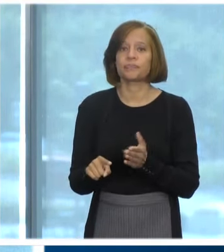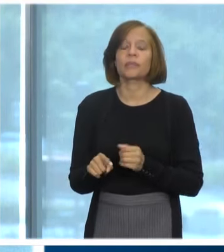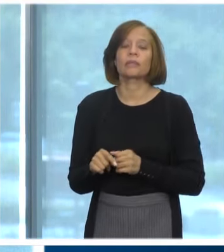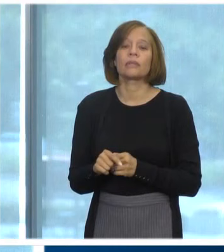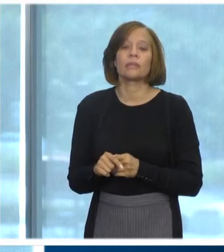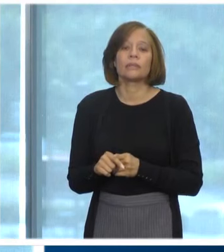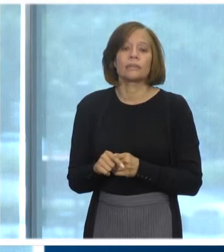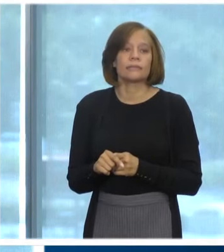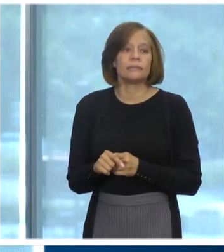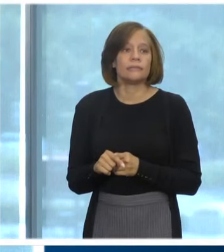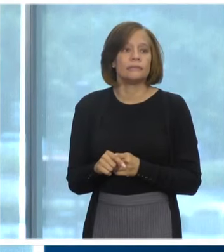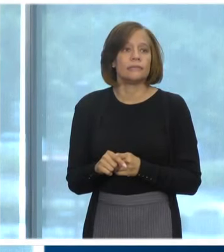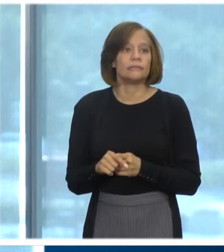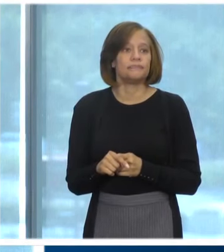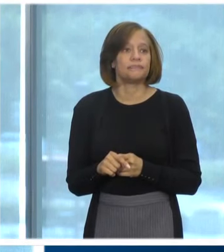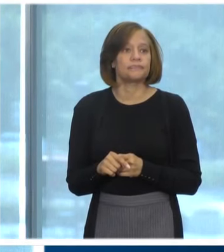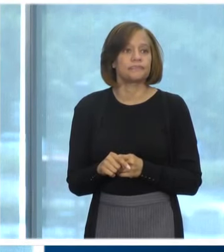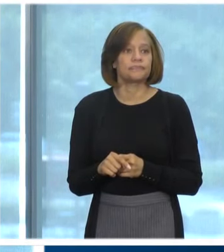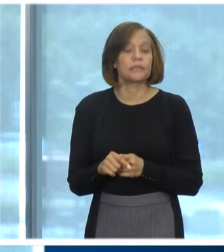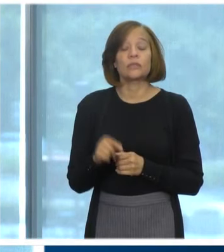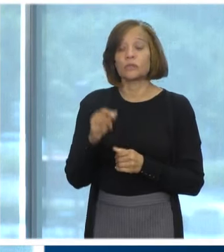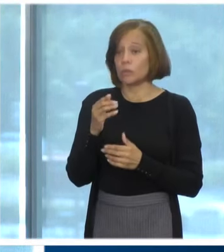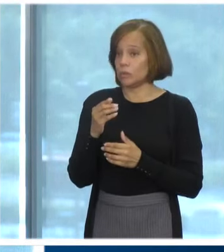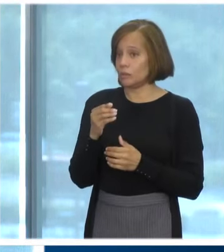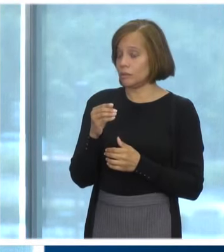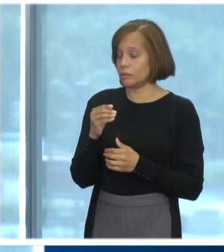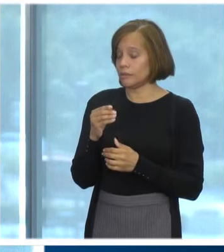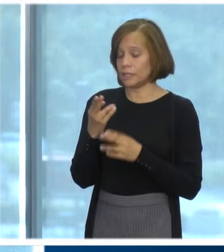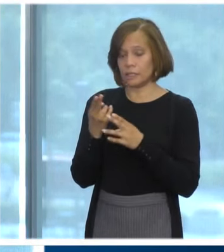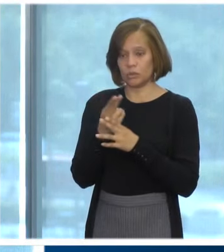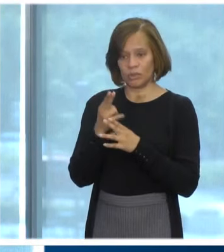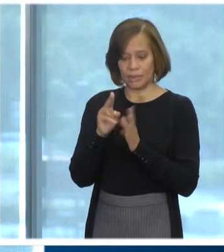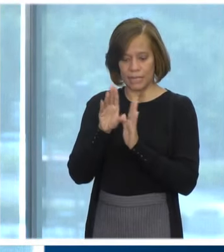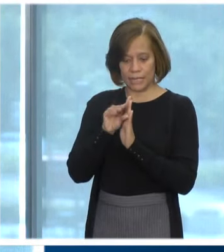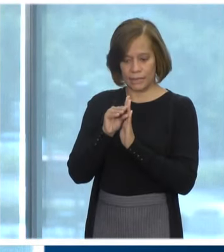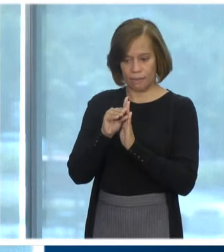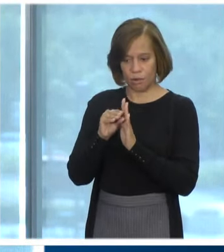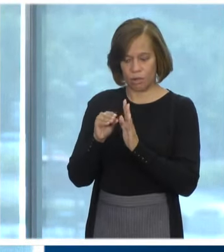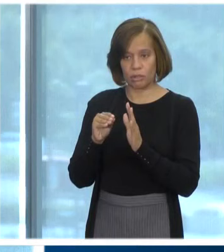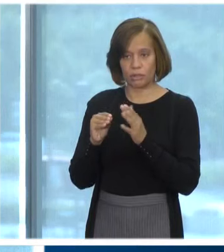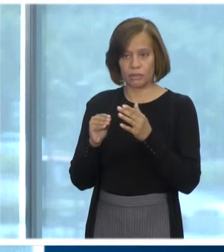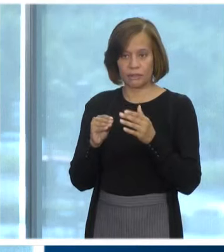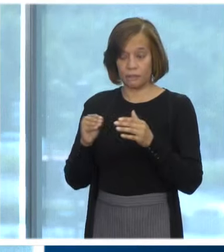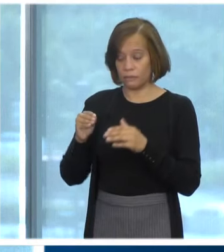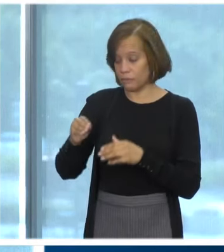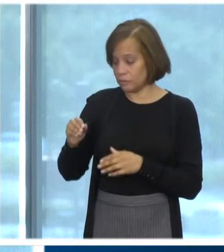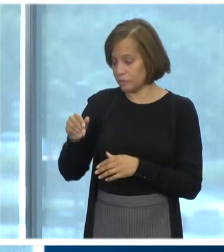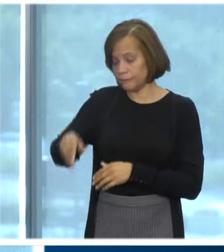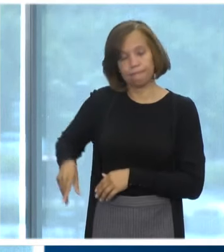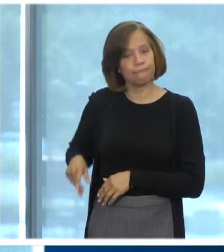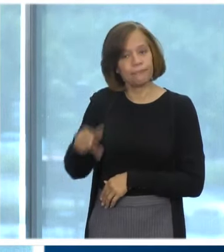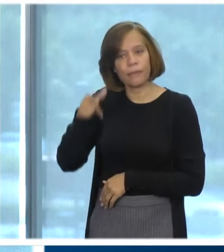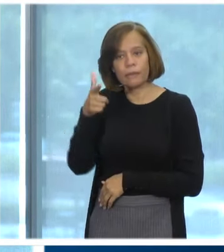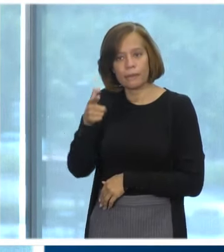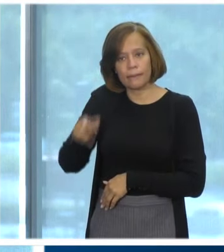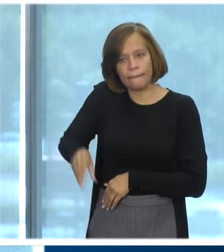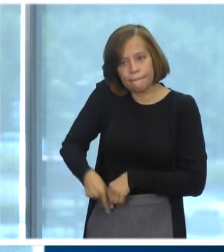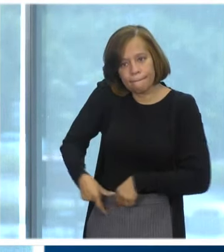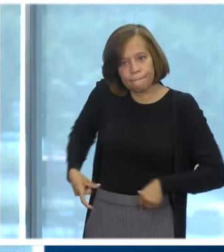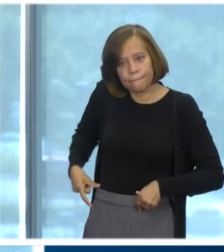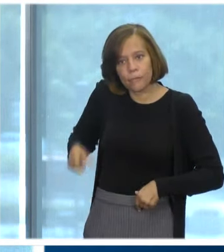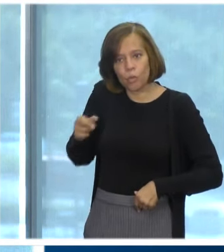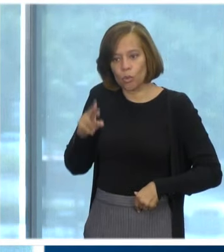by placing the the camera between the riot gear and their gun belts, or because they